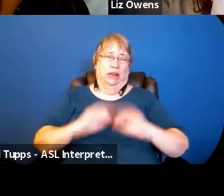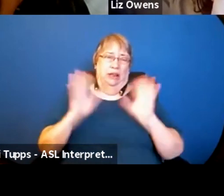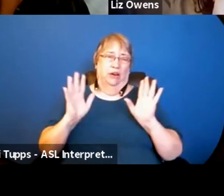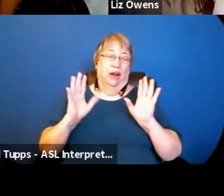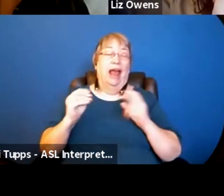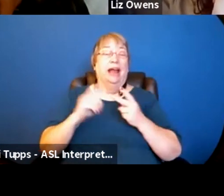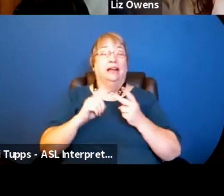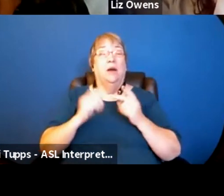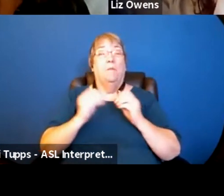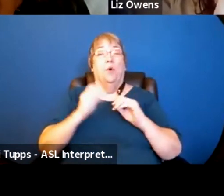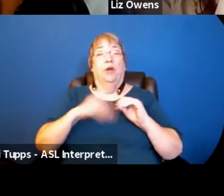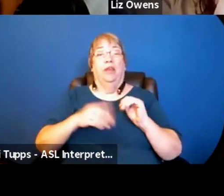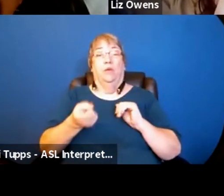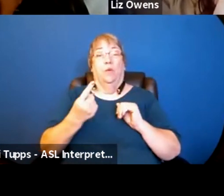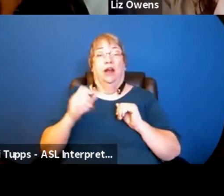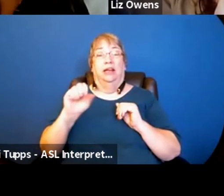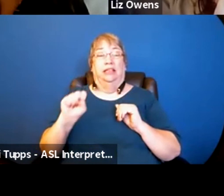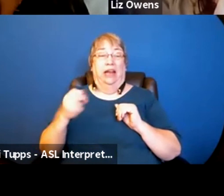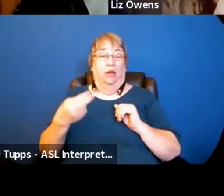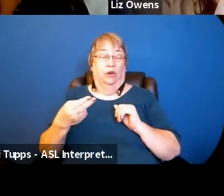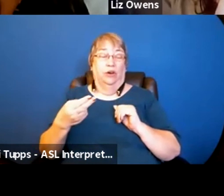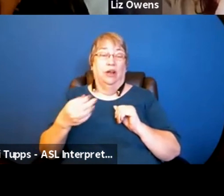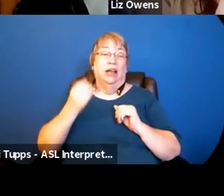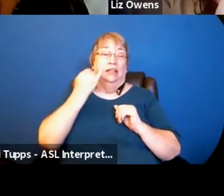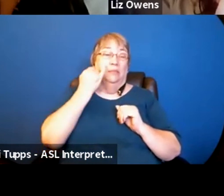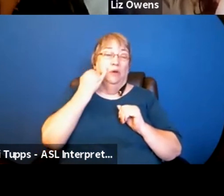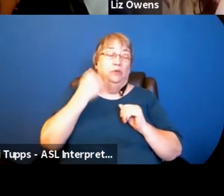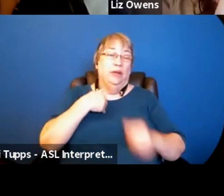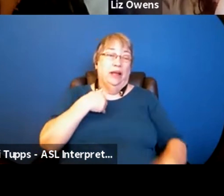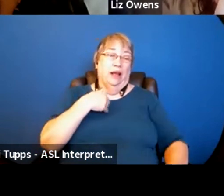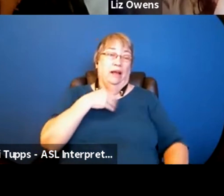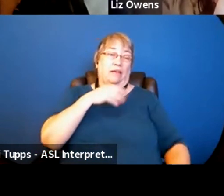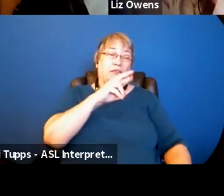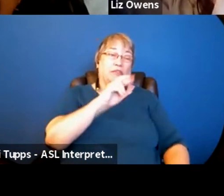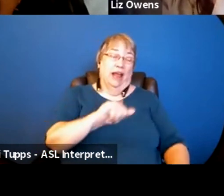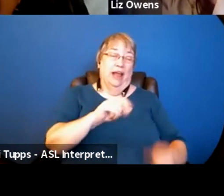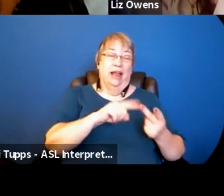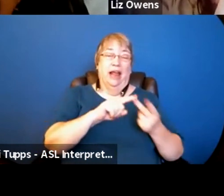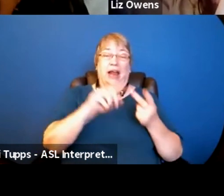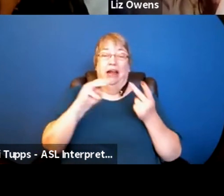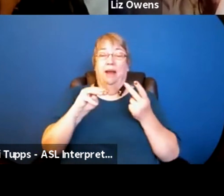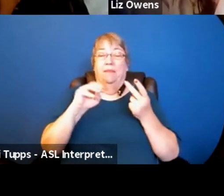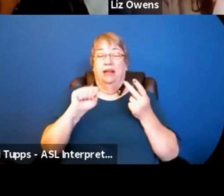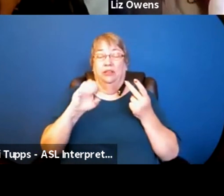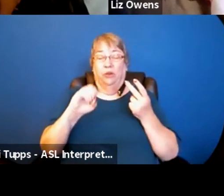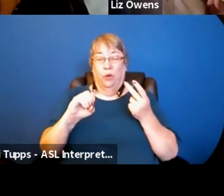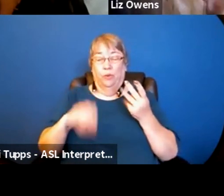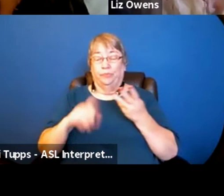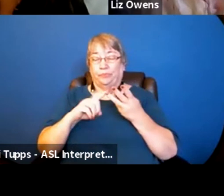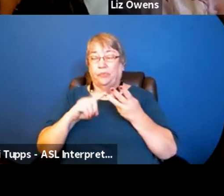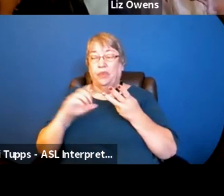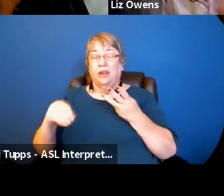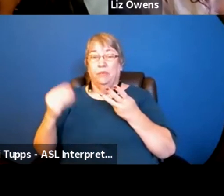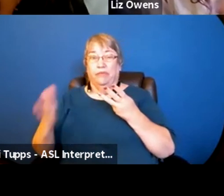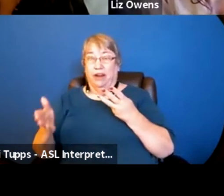one stakeholder. So even if we had, for example, a RAE, an MSO, and a provider say the same thing, we looked for